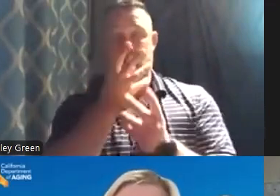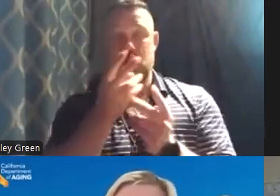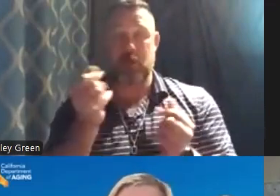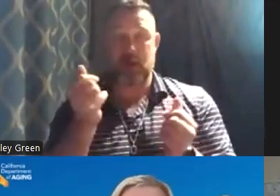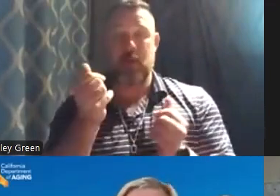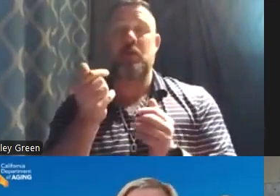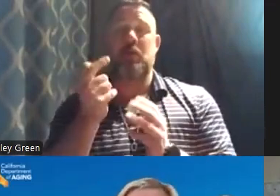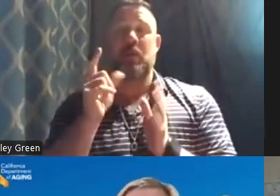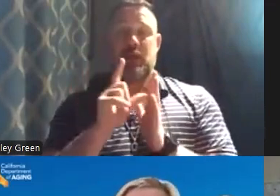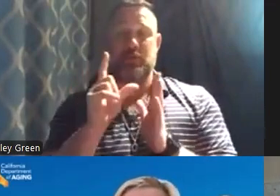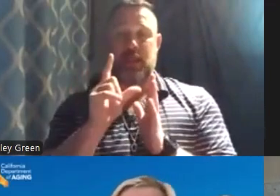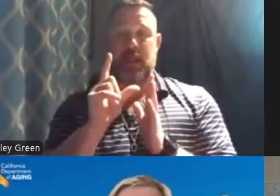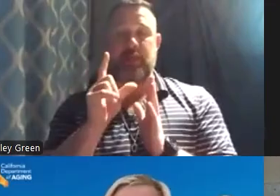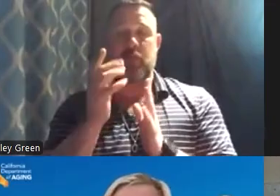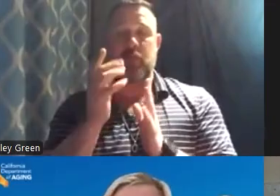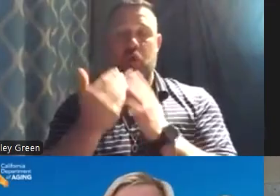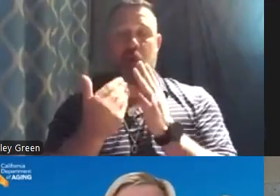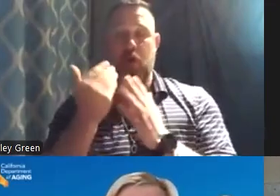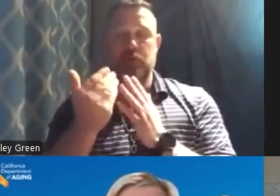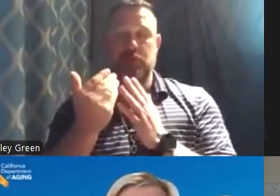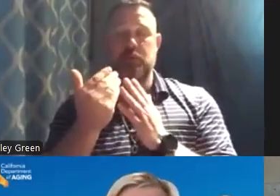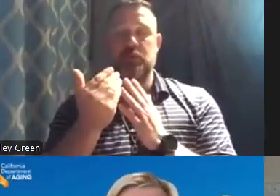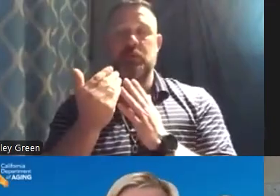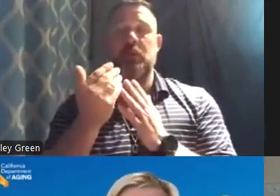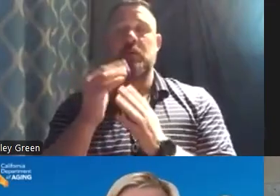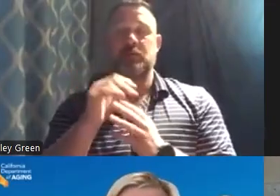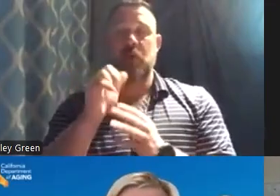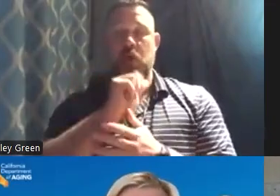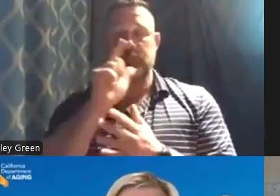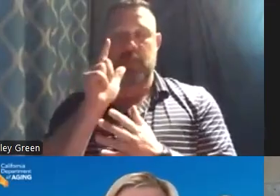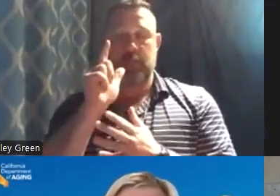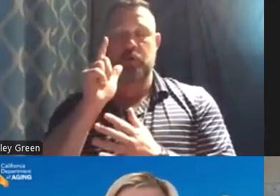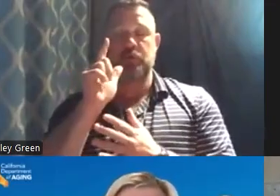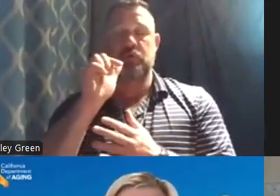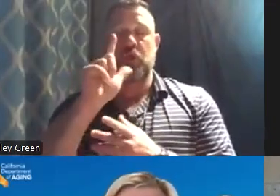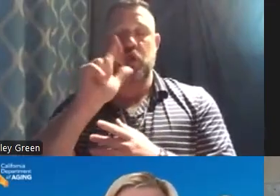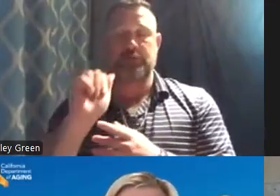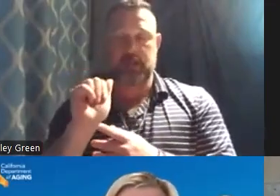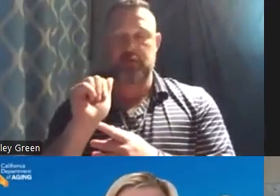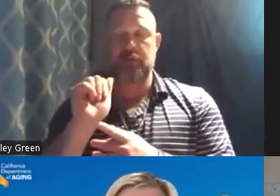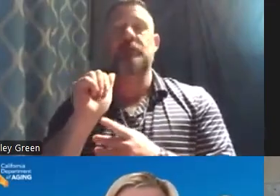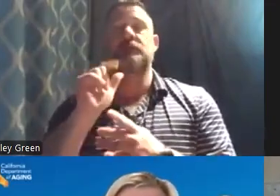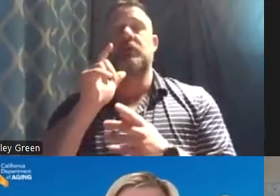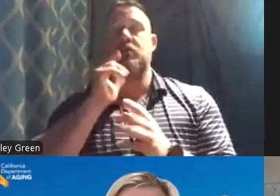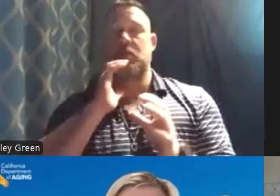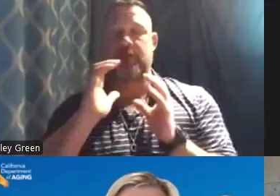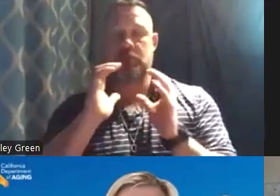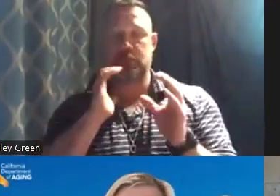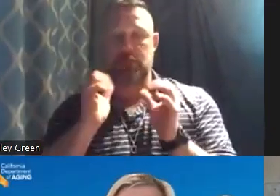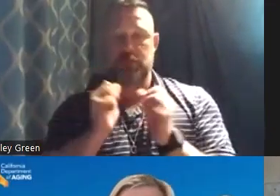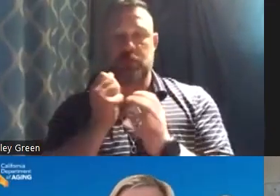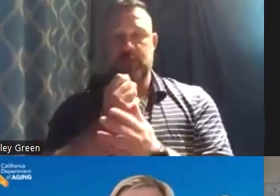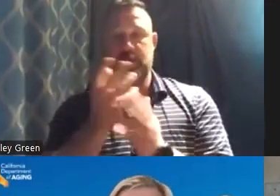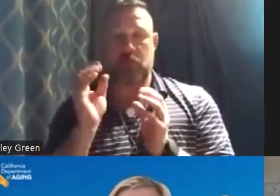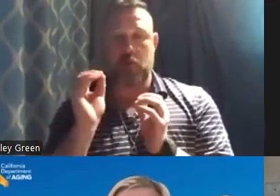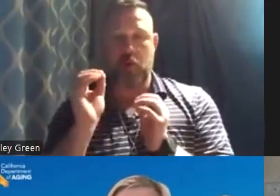legislative process. And then my organization, Alzheimer's Los Angeles, we are in conversation with a couple of